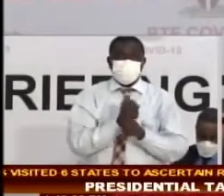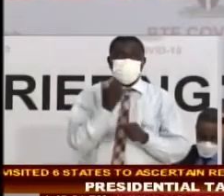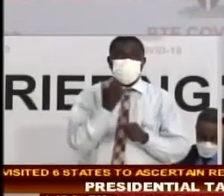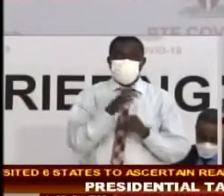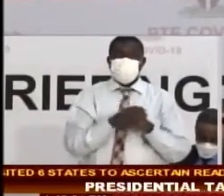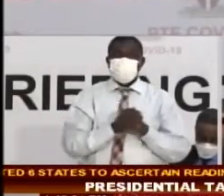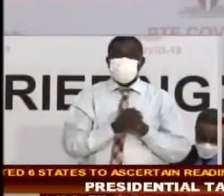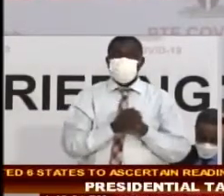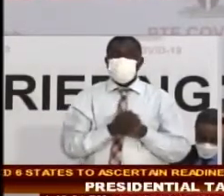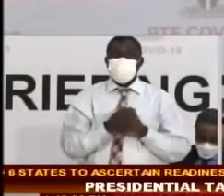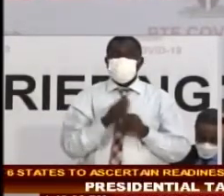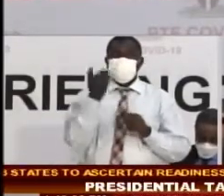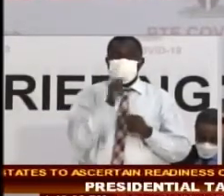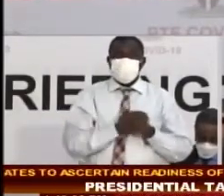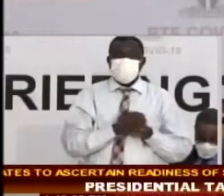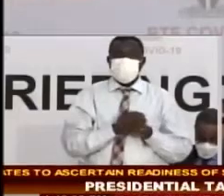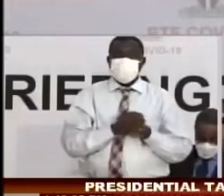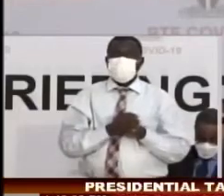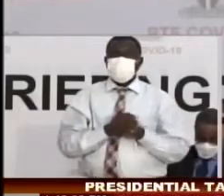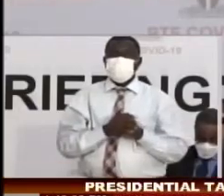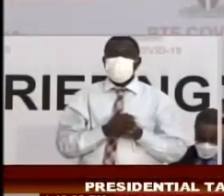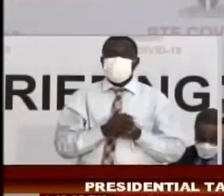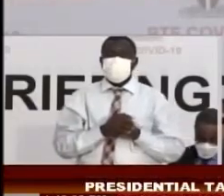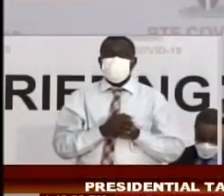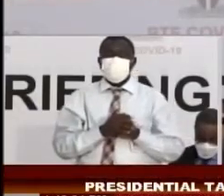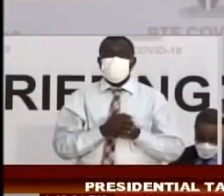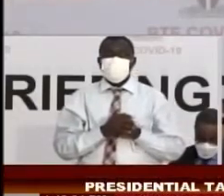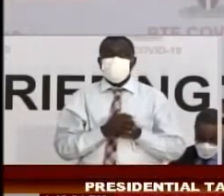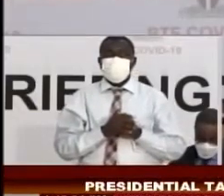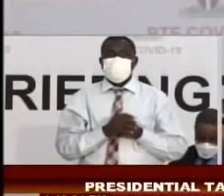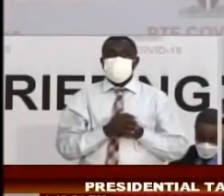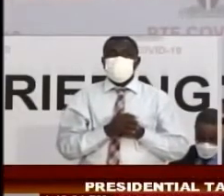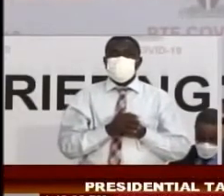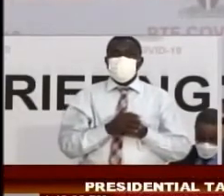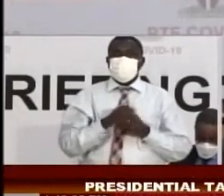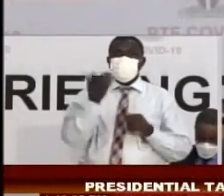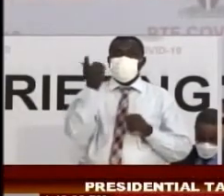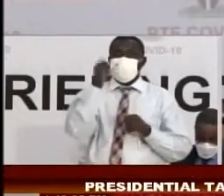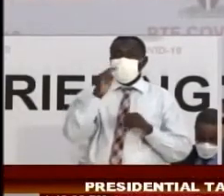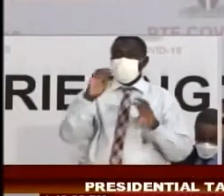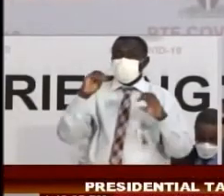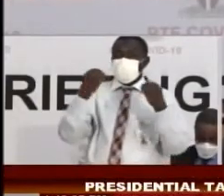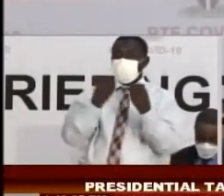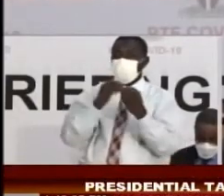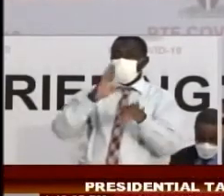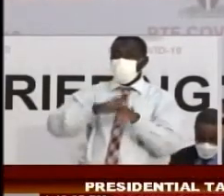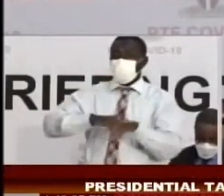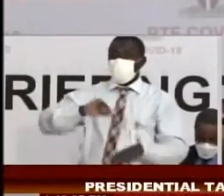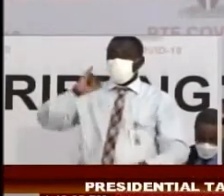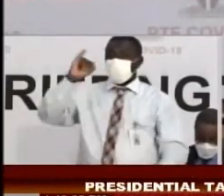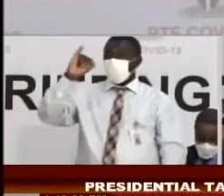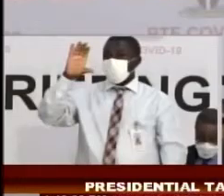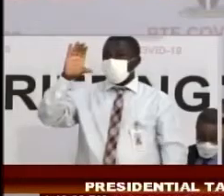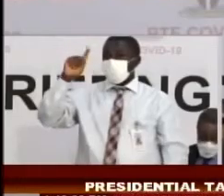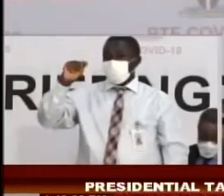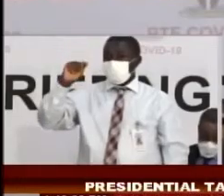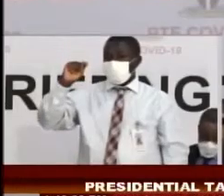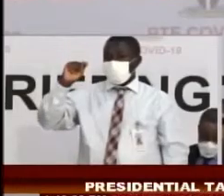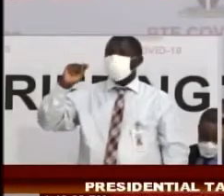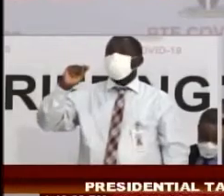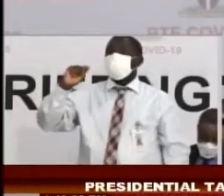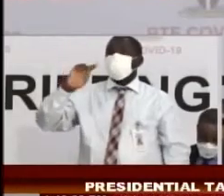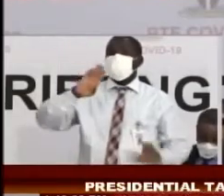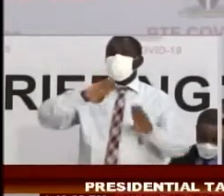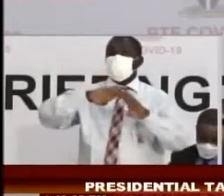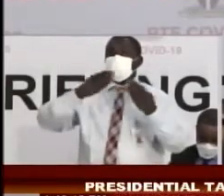Education, the Directorate of ICT has opened a portal, and in